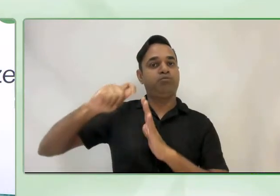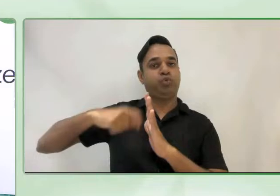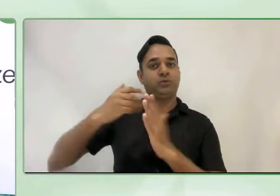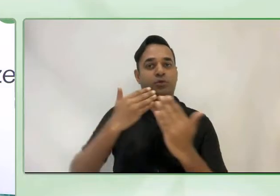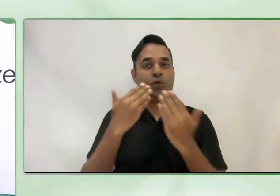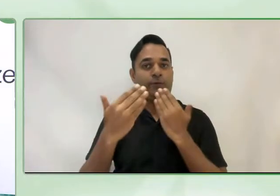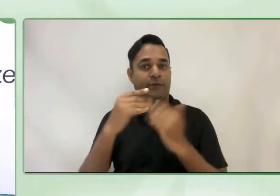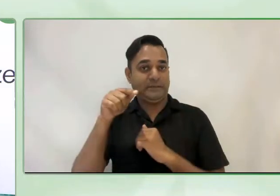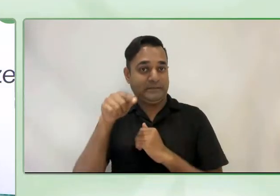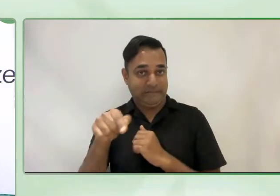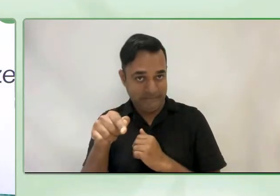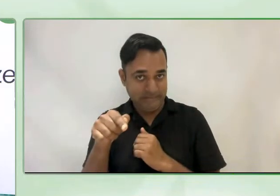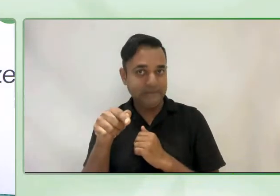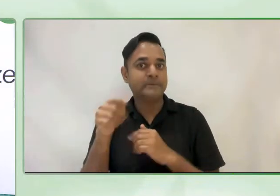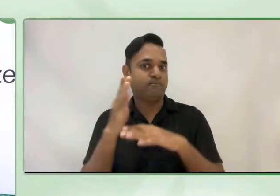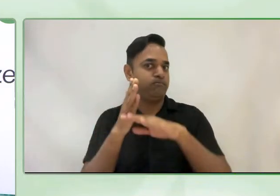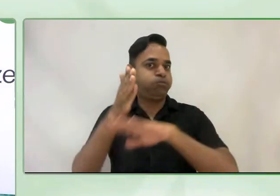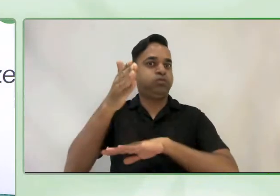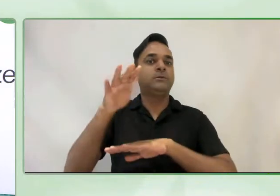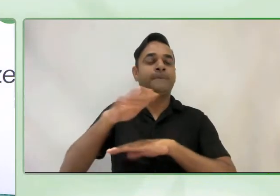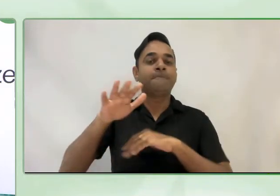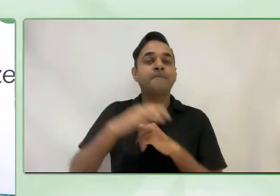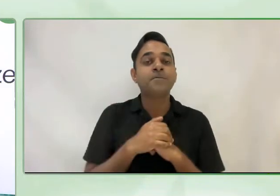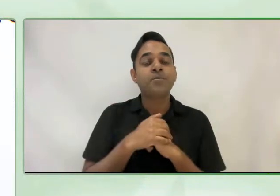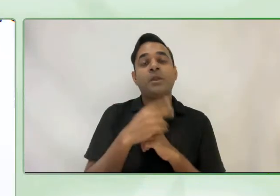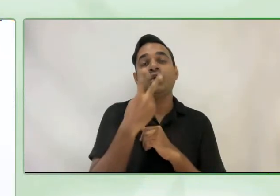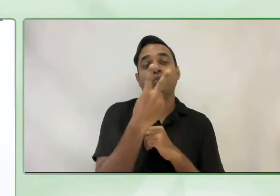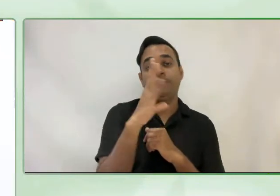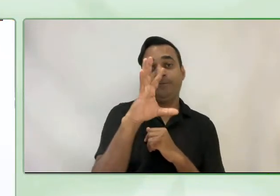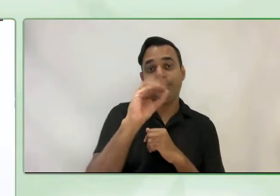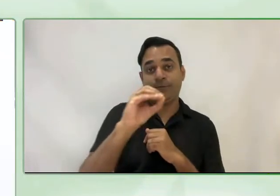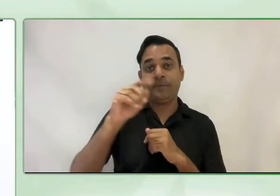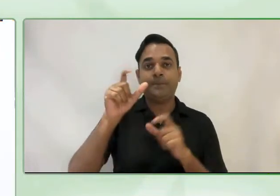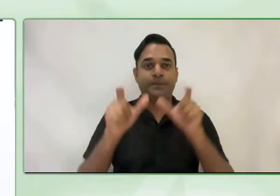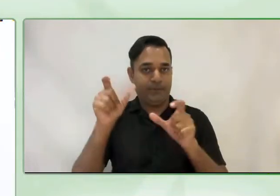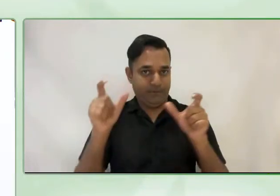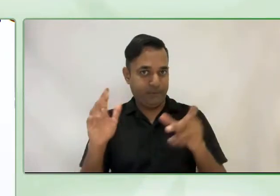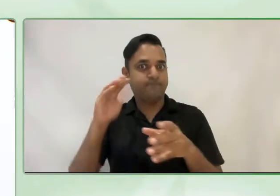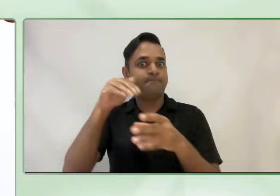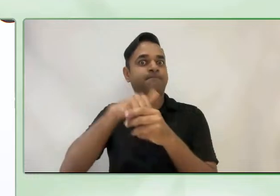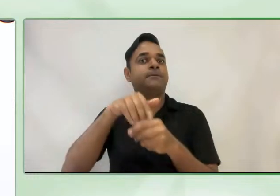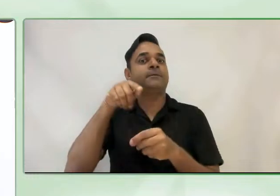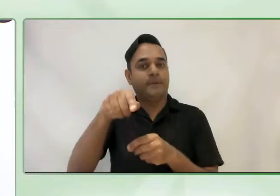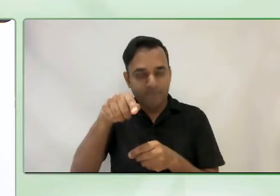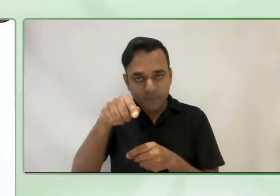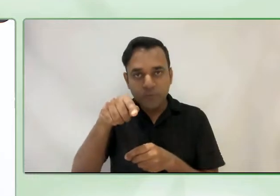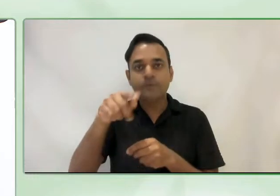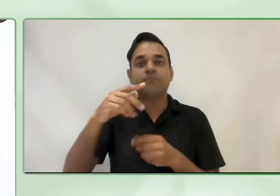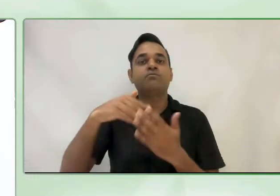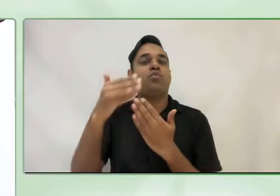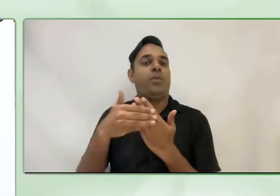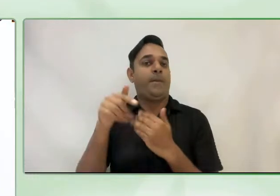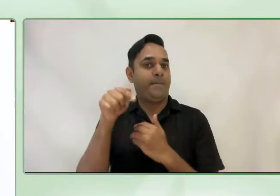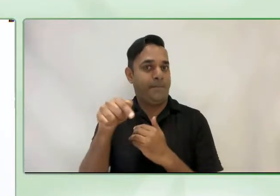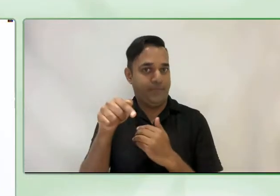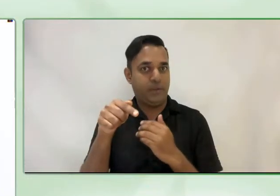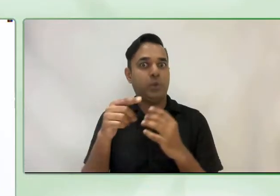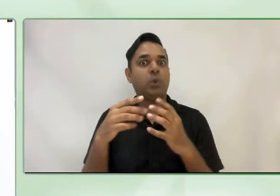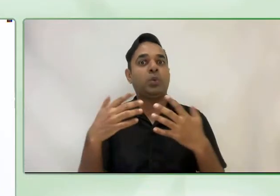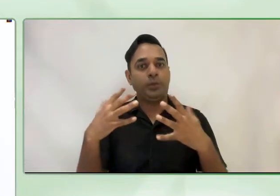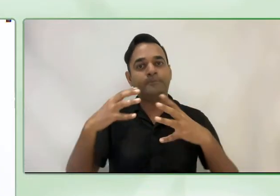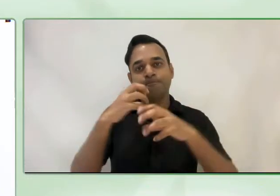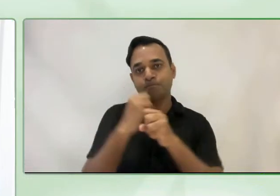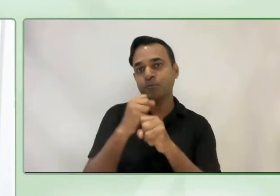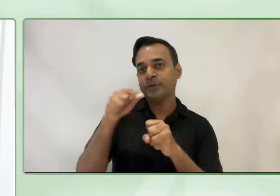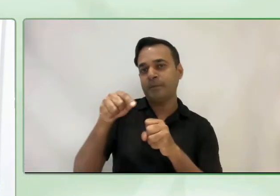Thanks a lot for this summary of this Discover Vienna programs. And as I mentioned in the beginning, Silvia, we are